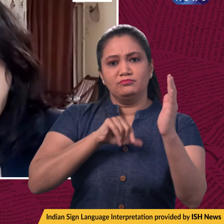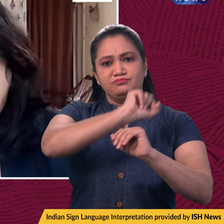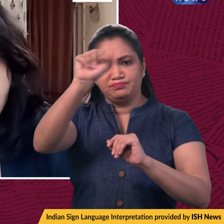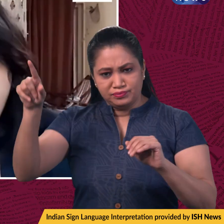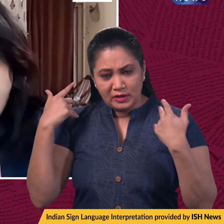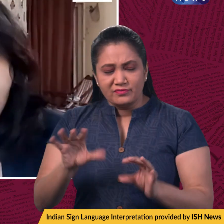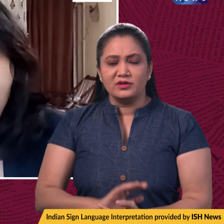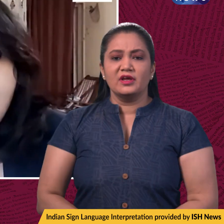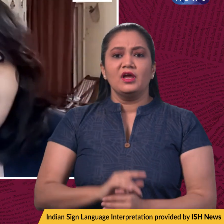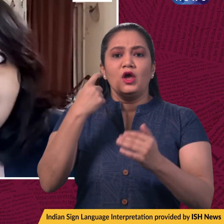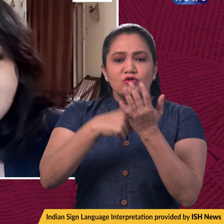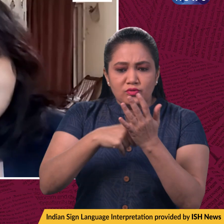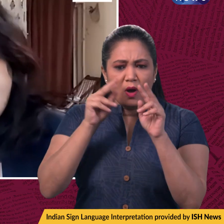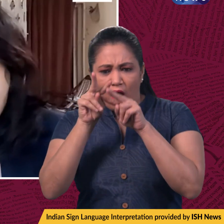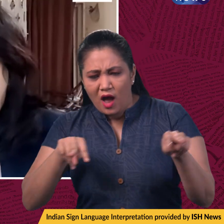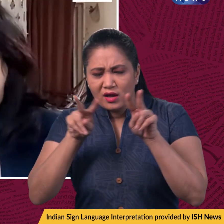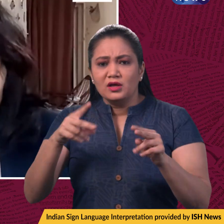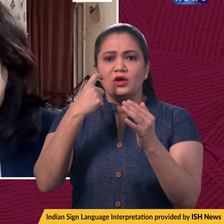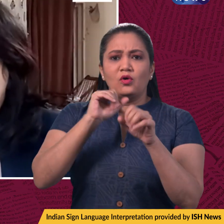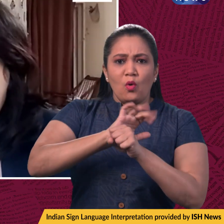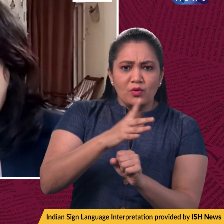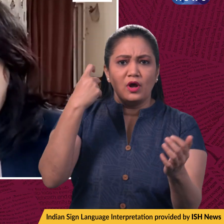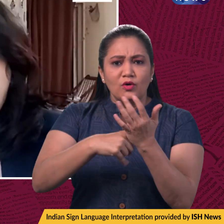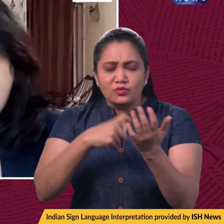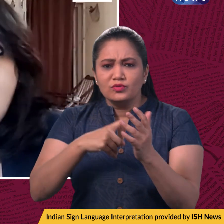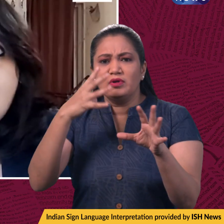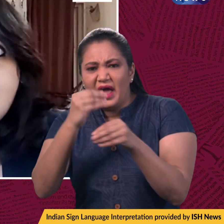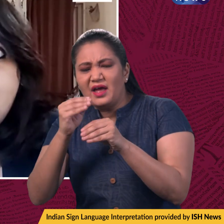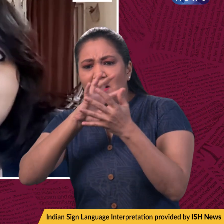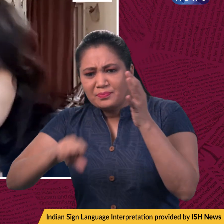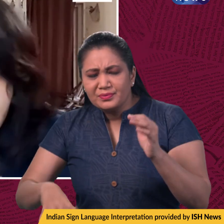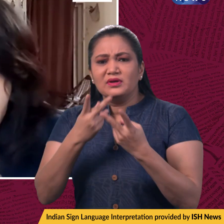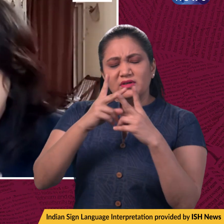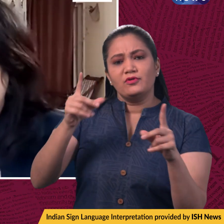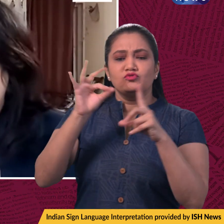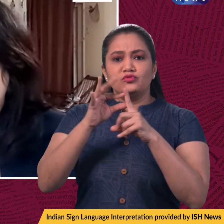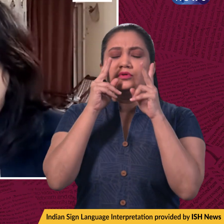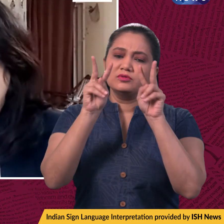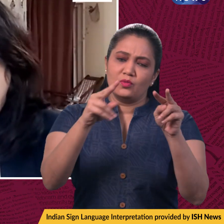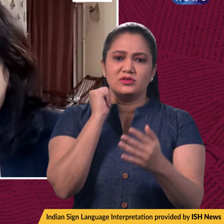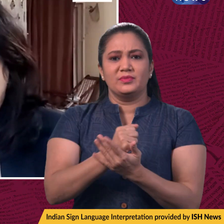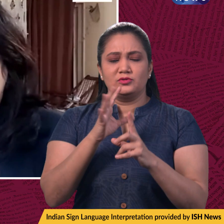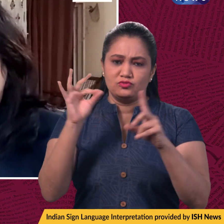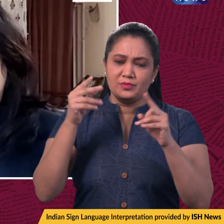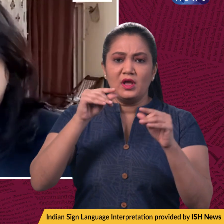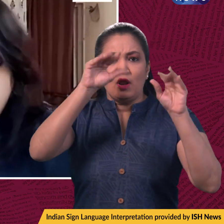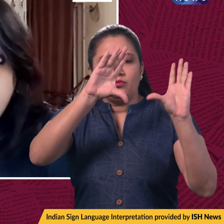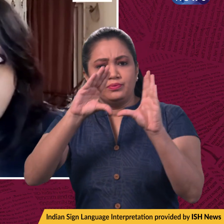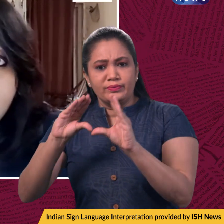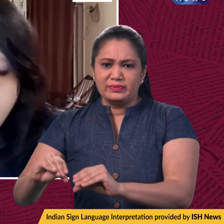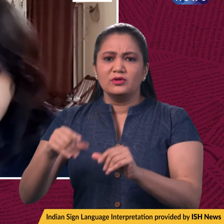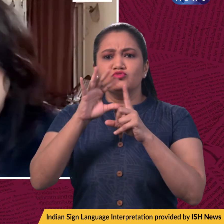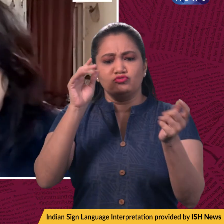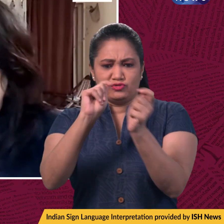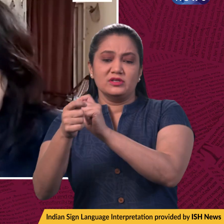review and amend or end additional COVID restrictions as the pandemic in the country shows a